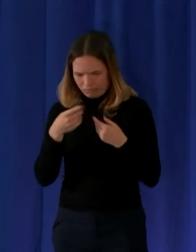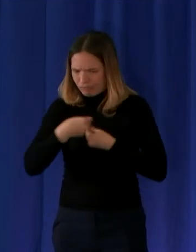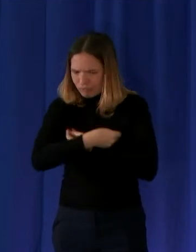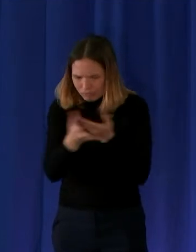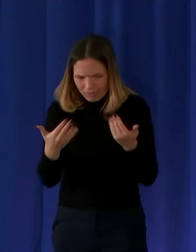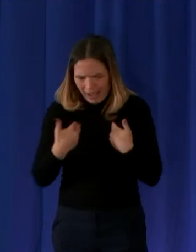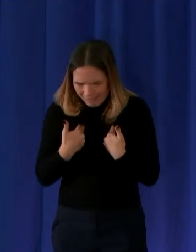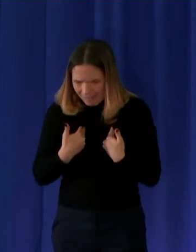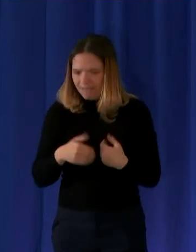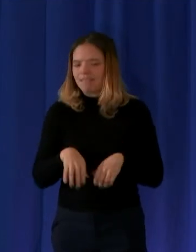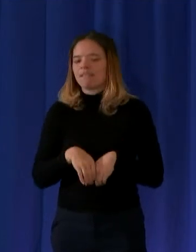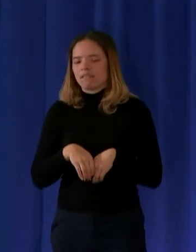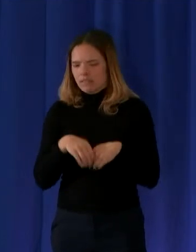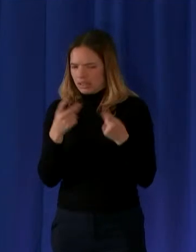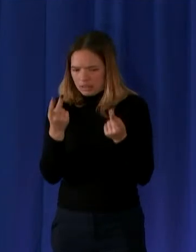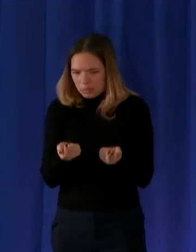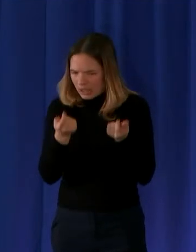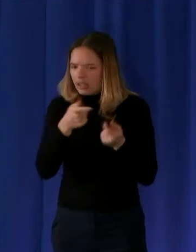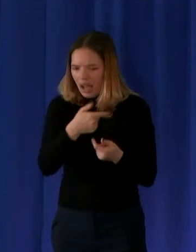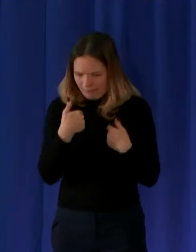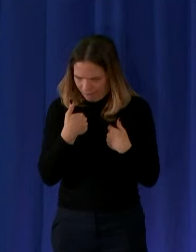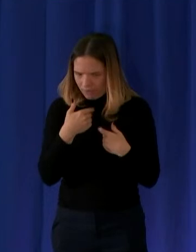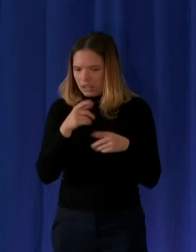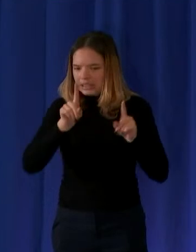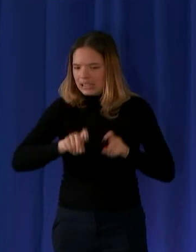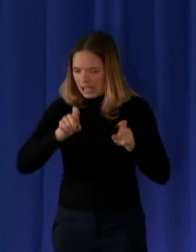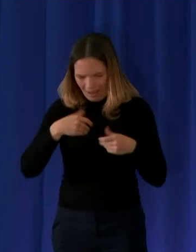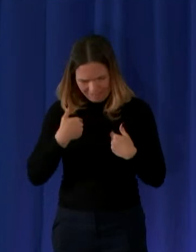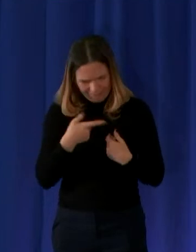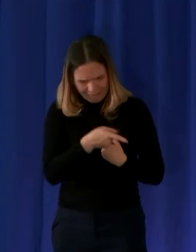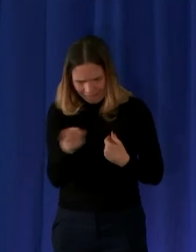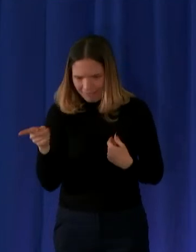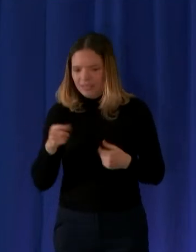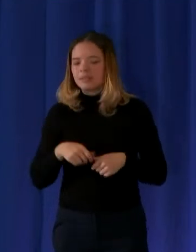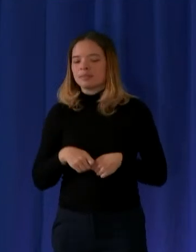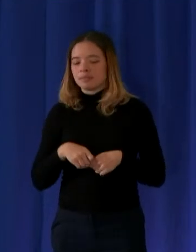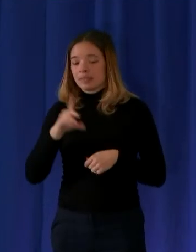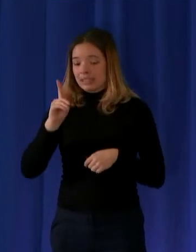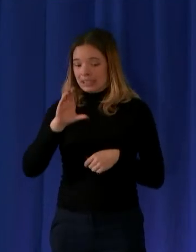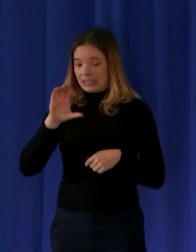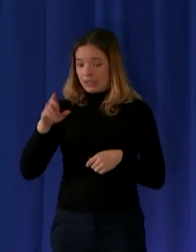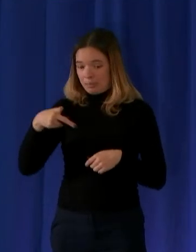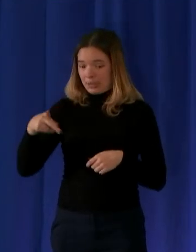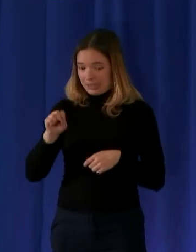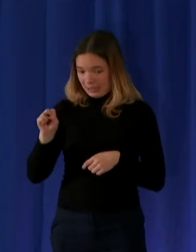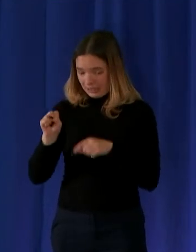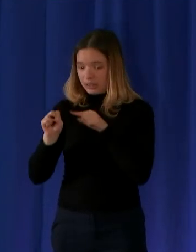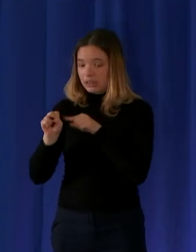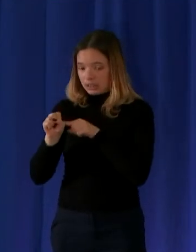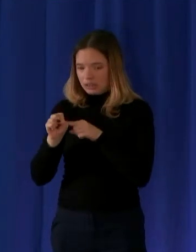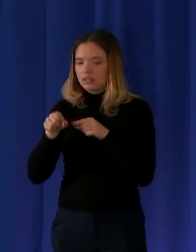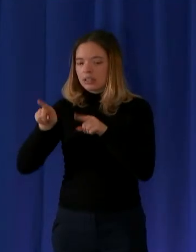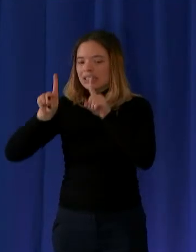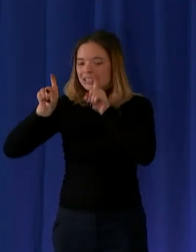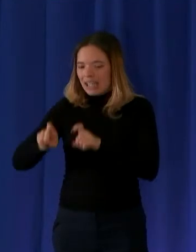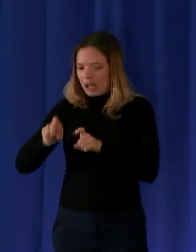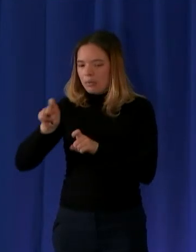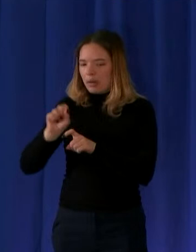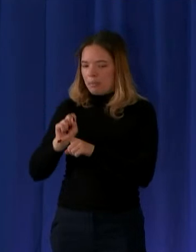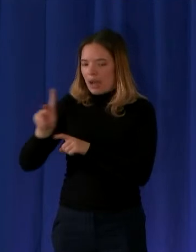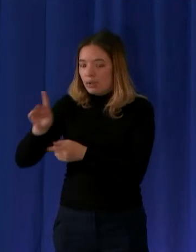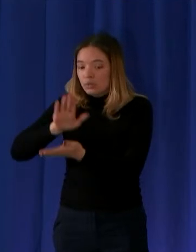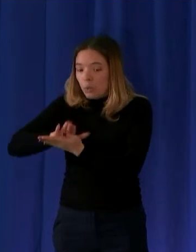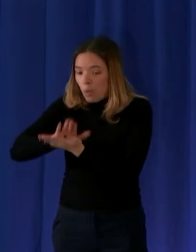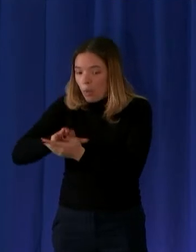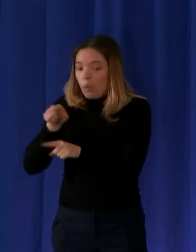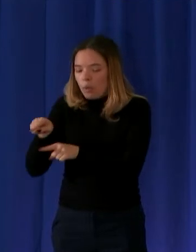early on rapid test and required a DCPS test to return from winter